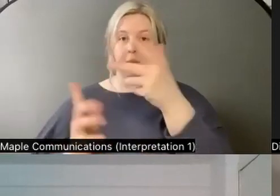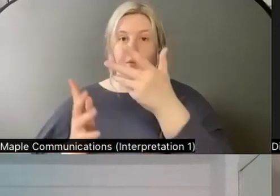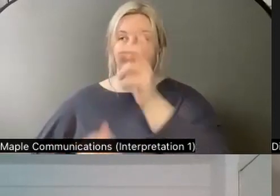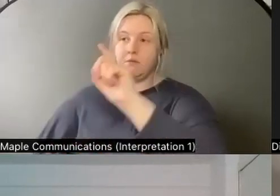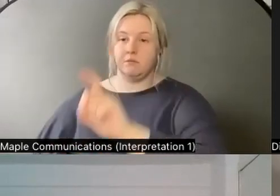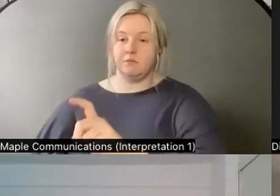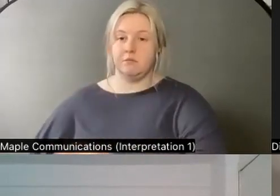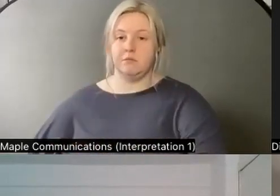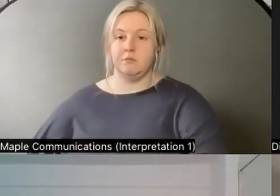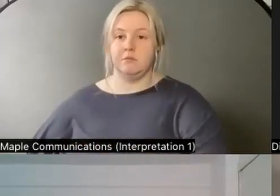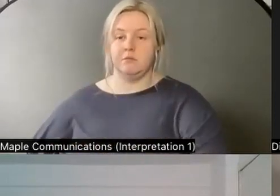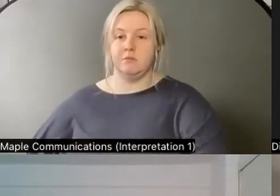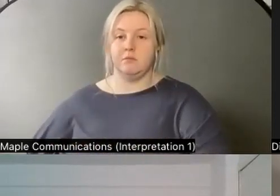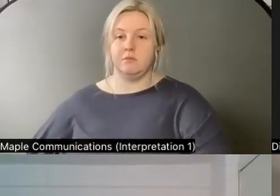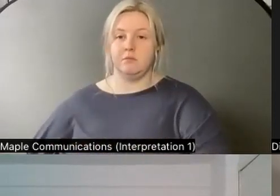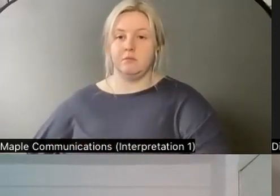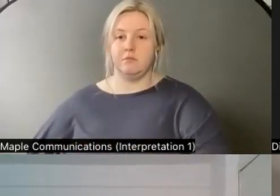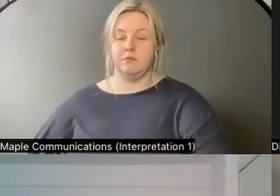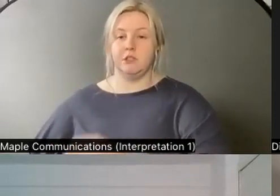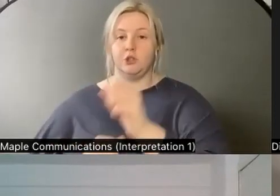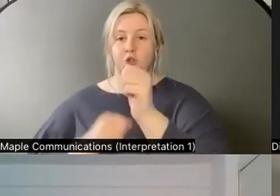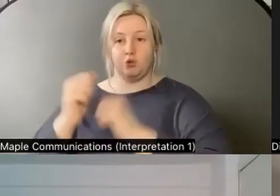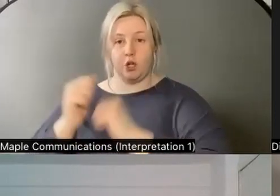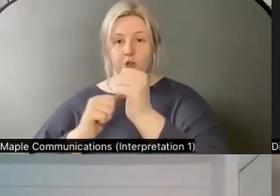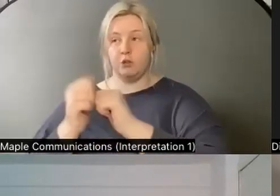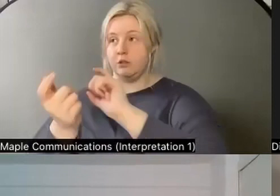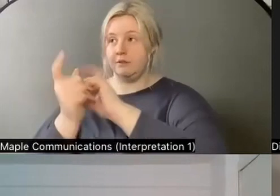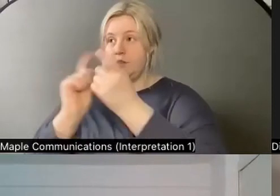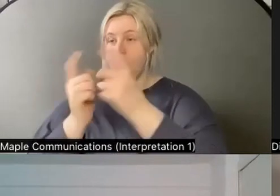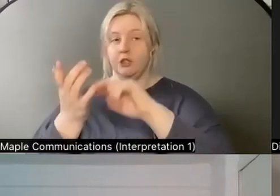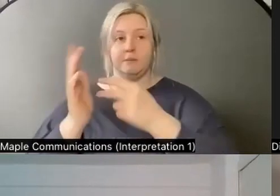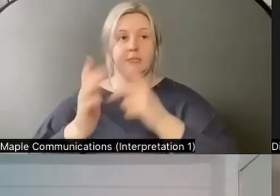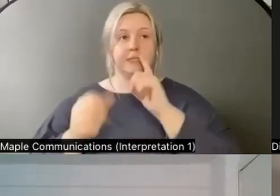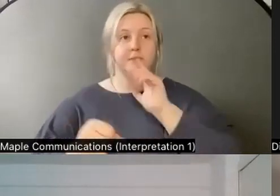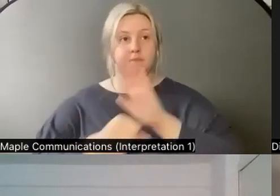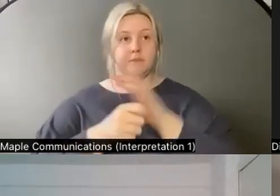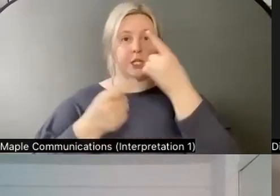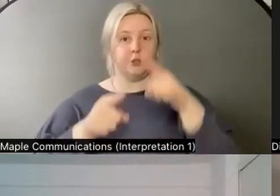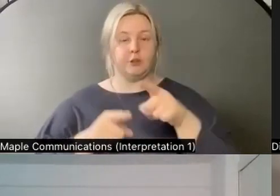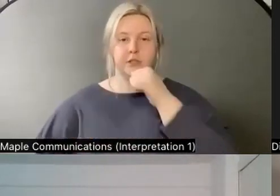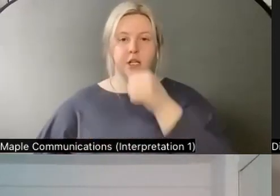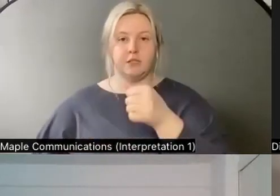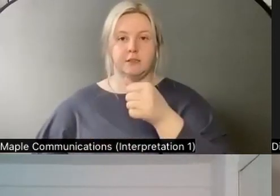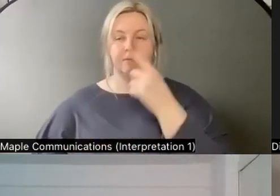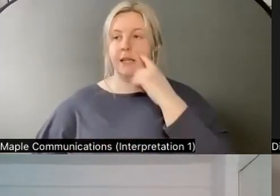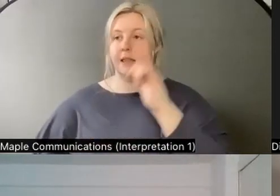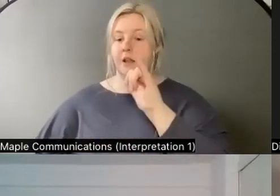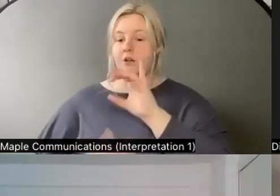structural coercion isn't informed consent. So I think that also applies to the history of the land.